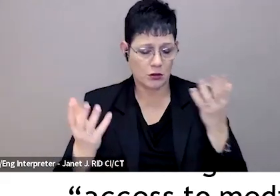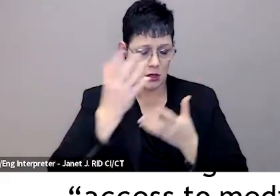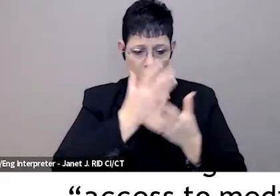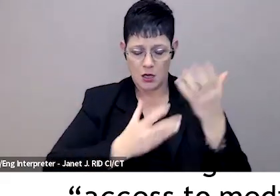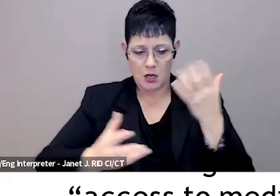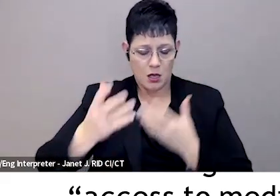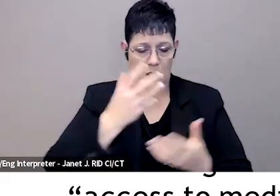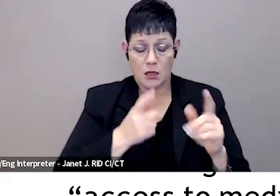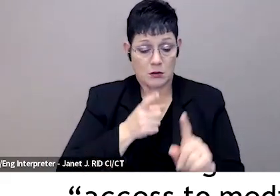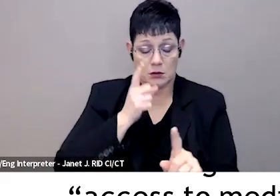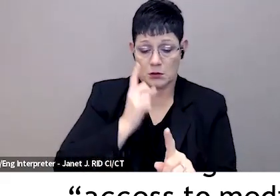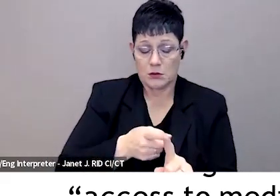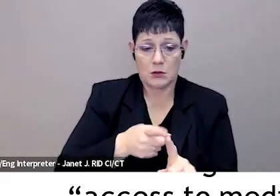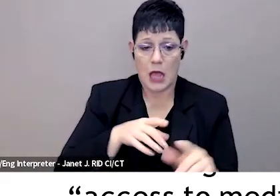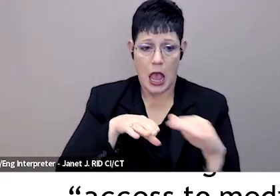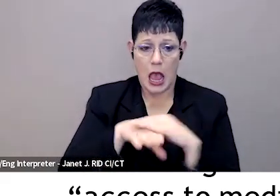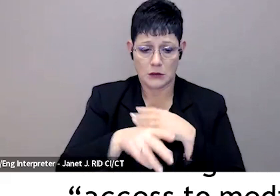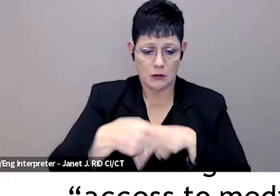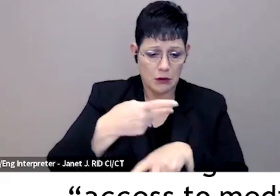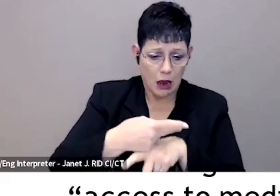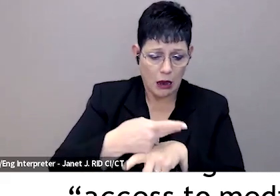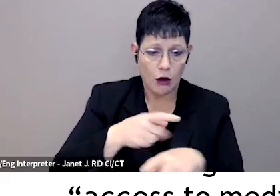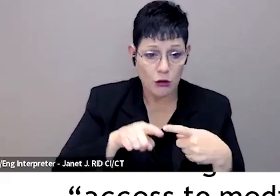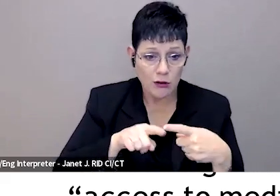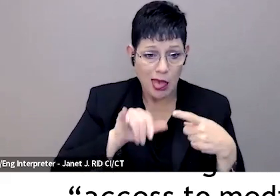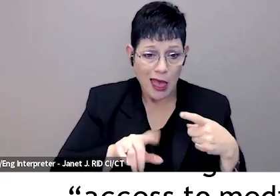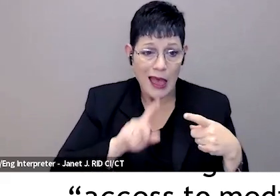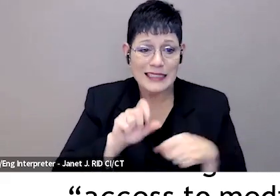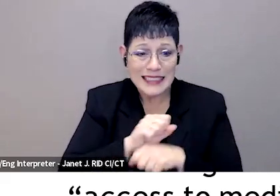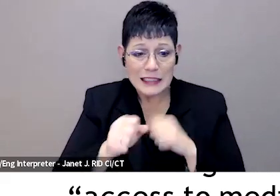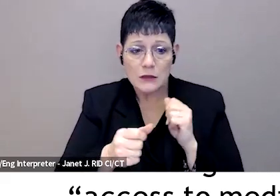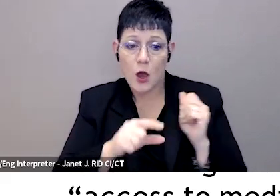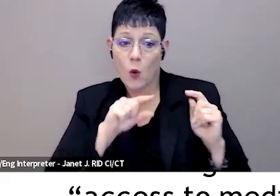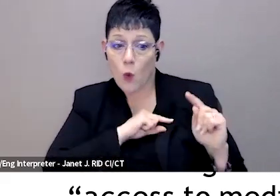access to care and quality care is